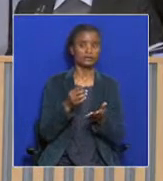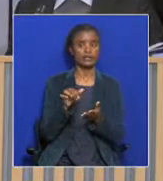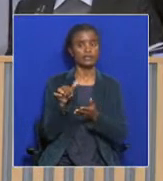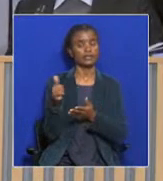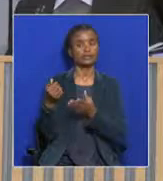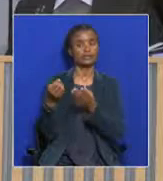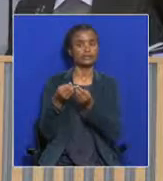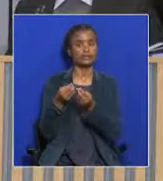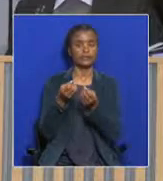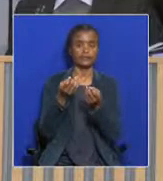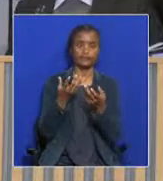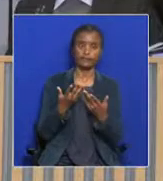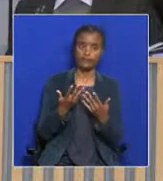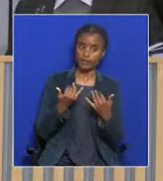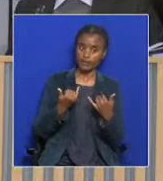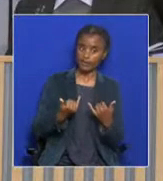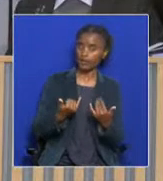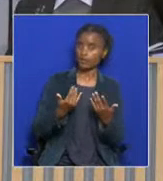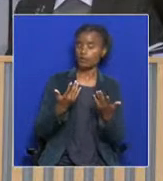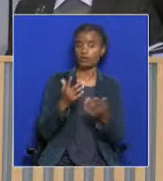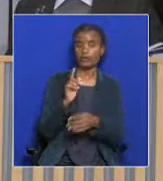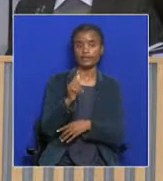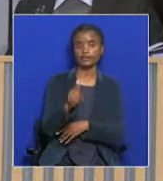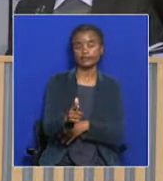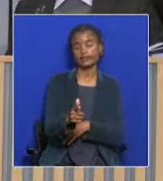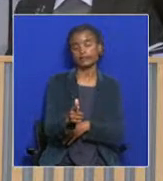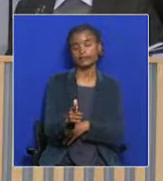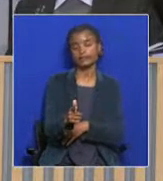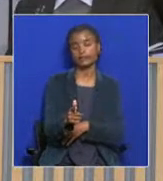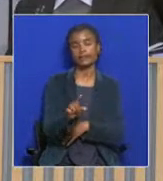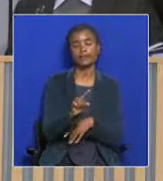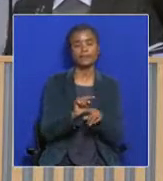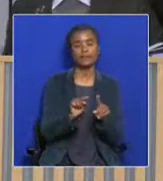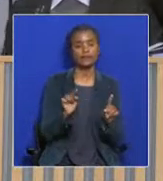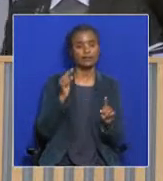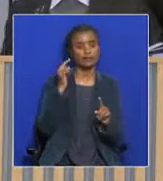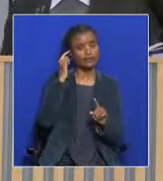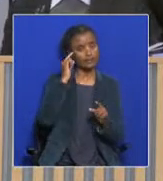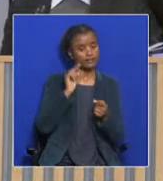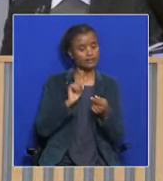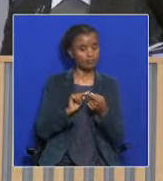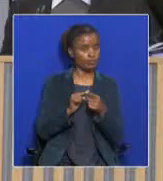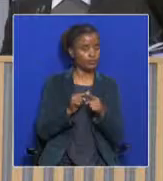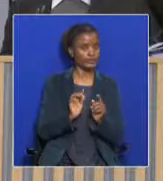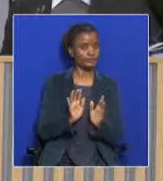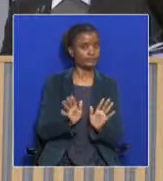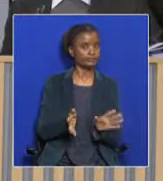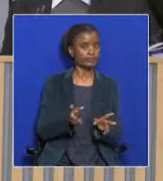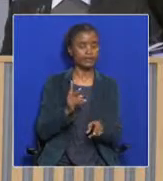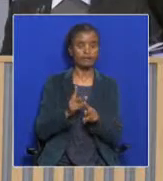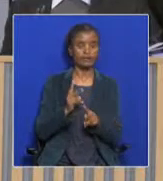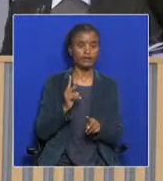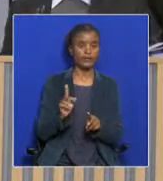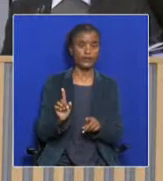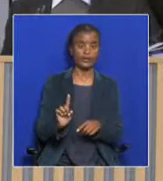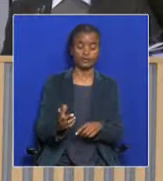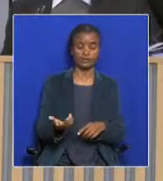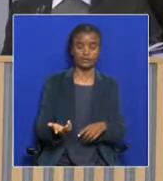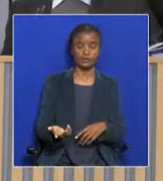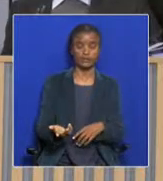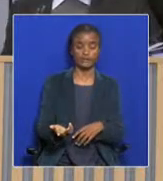stage, I think the point has been made that from the fact